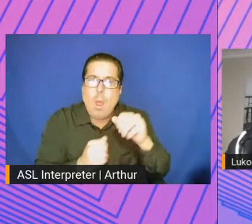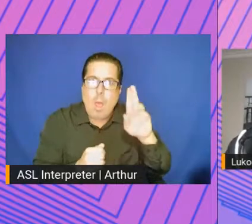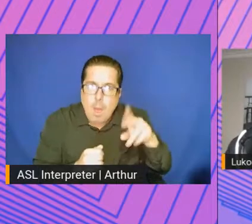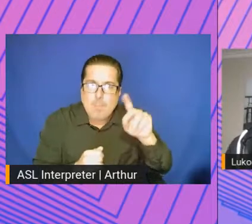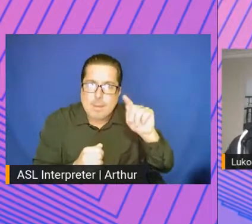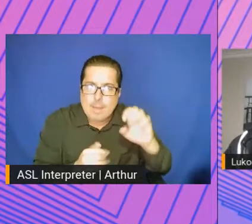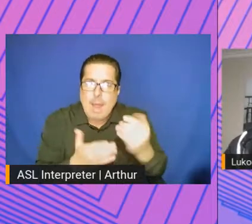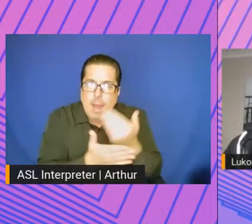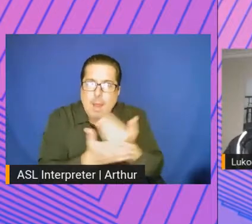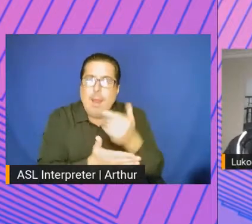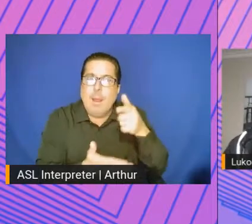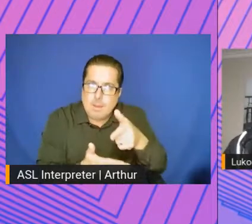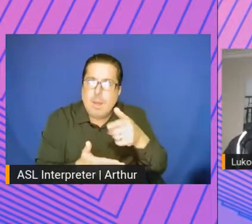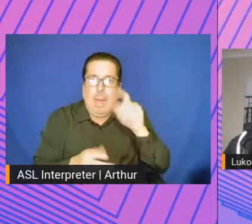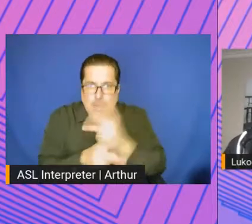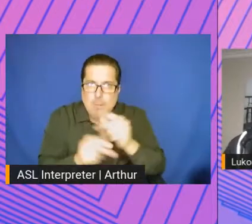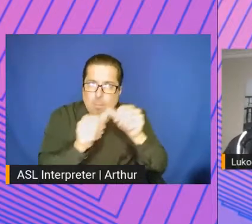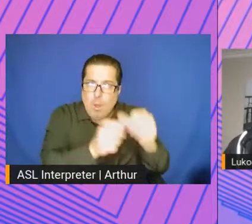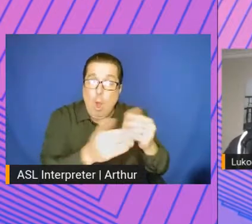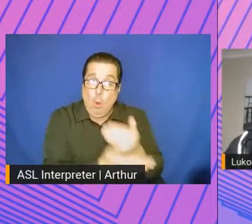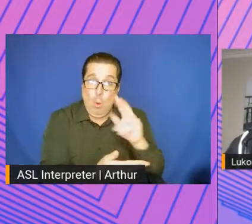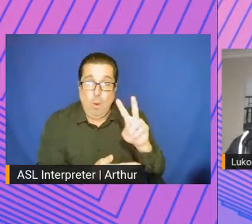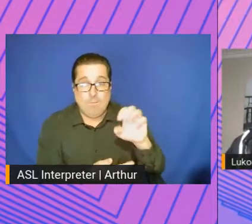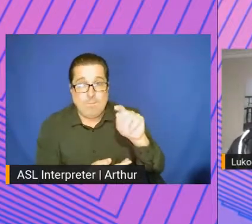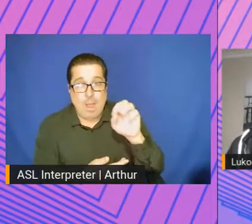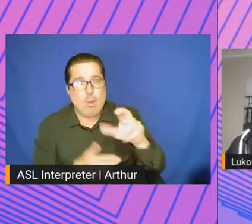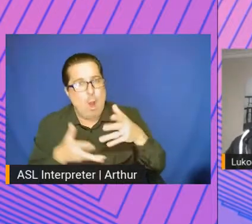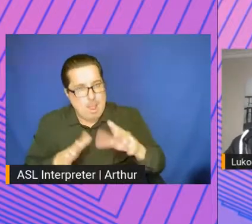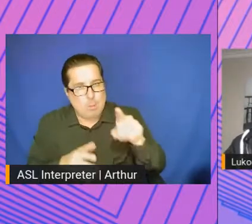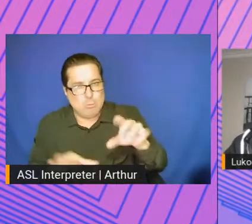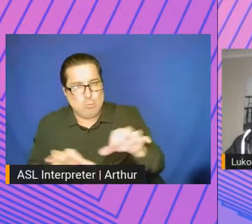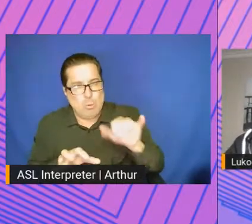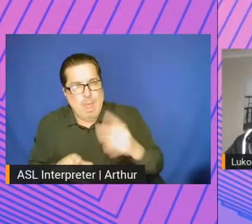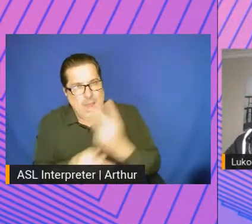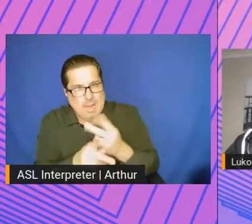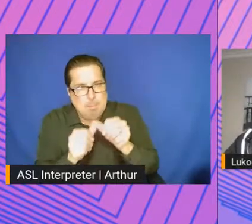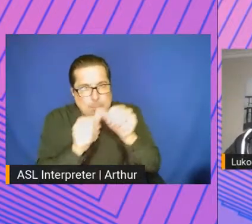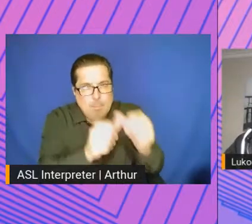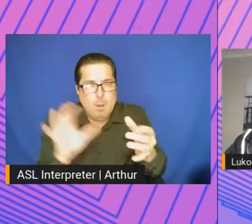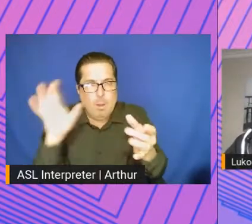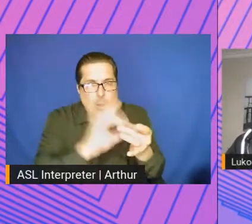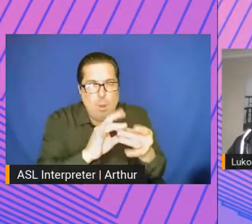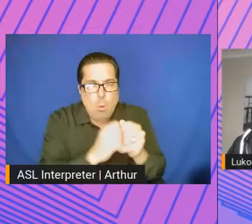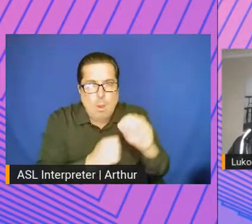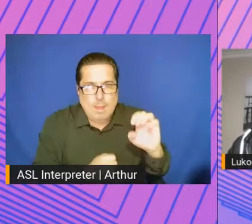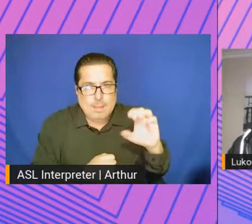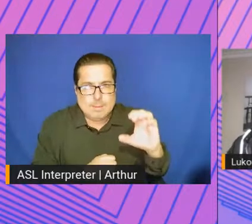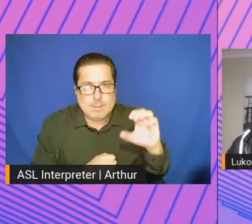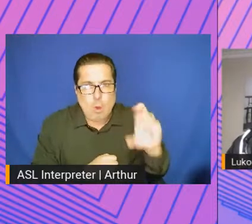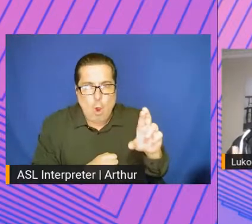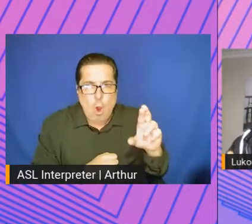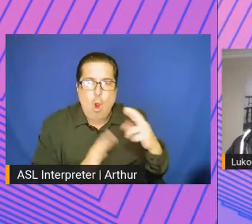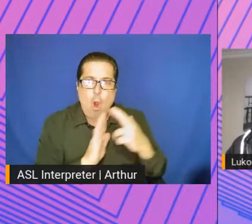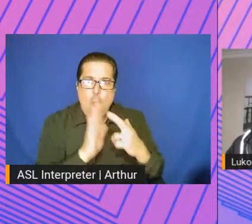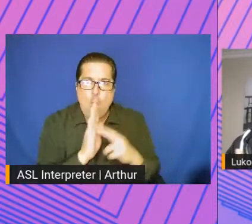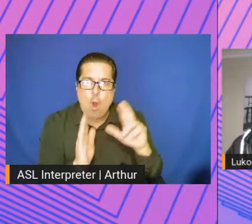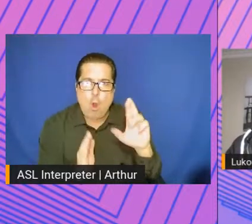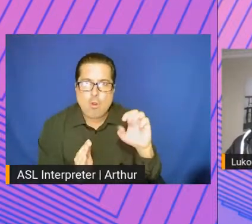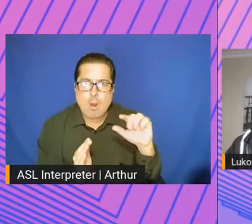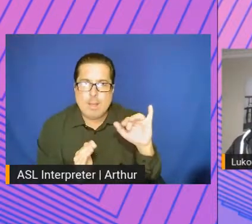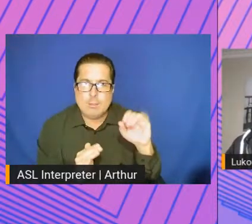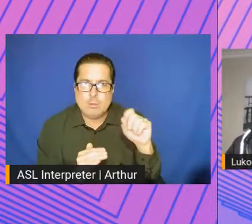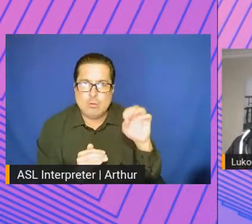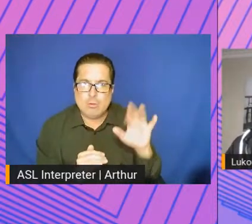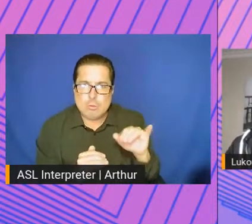And that's also something that NuVector allows you to do. You can essentially connect it to your ECR registry and have the